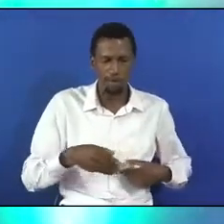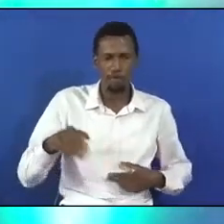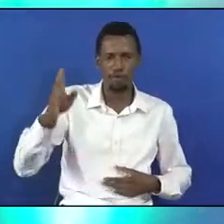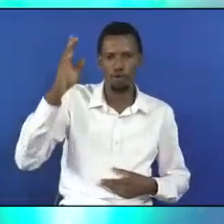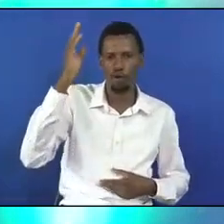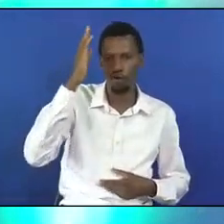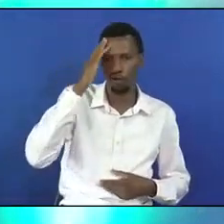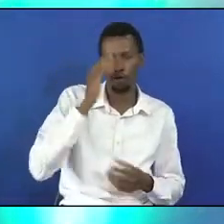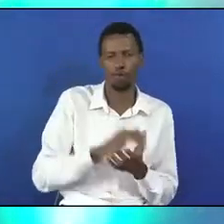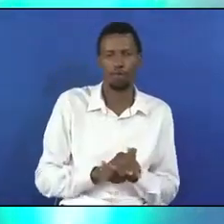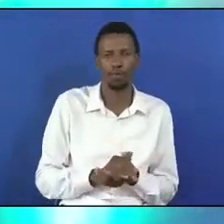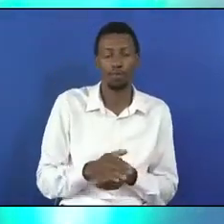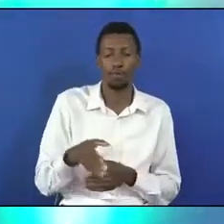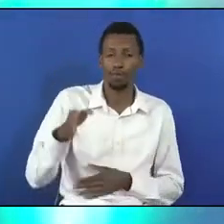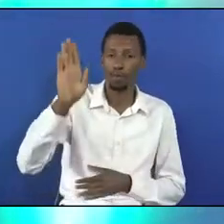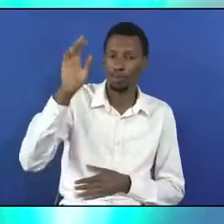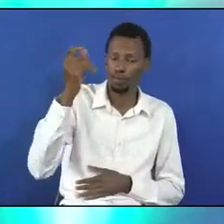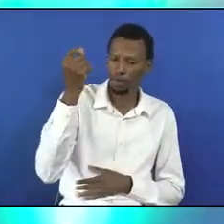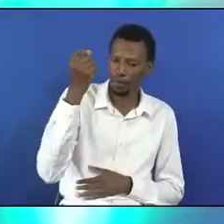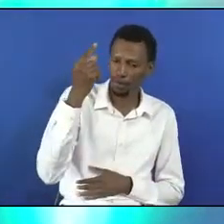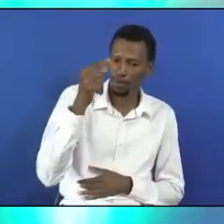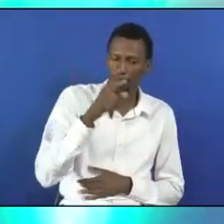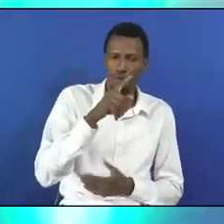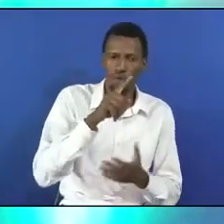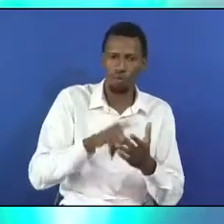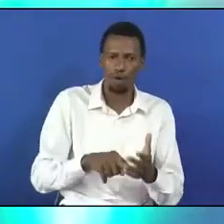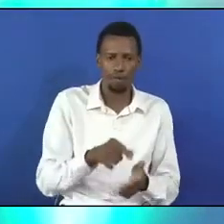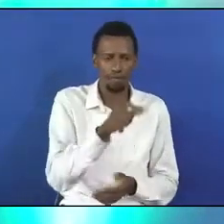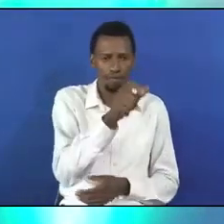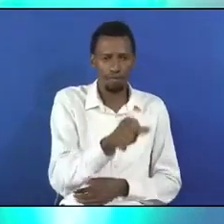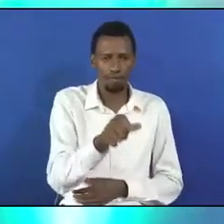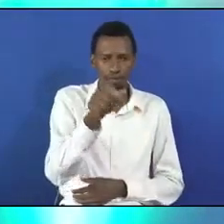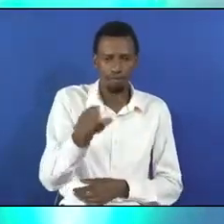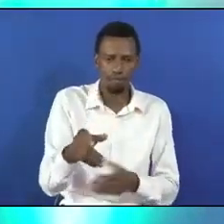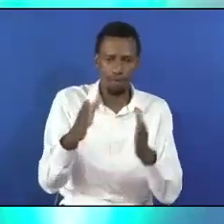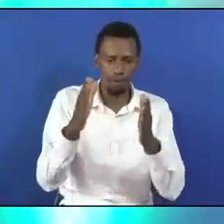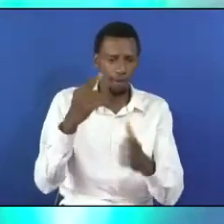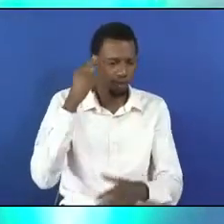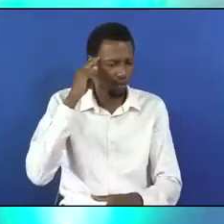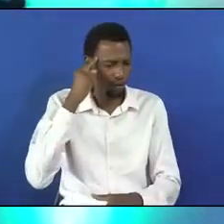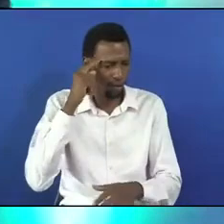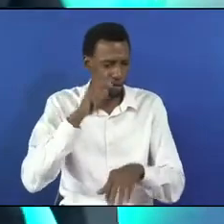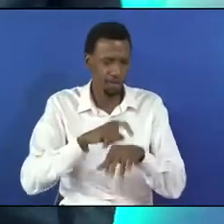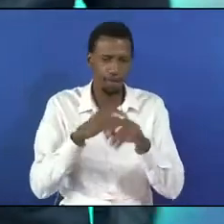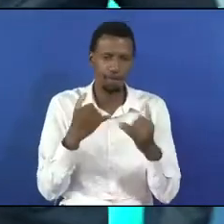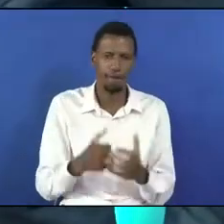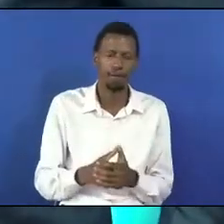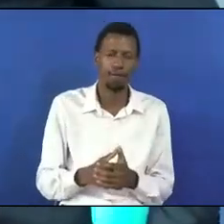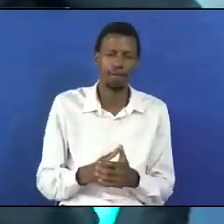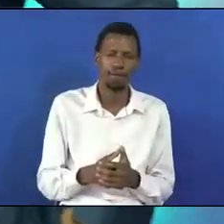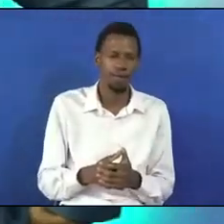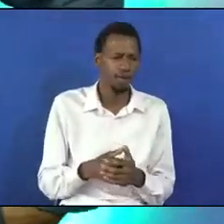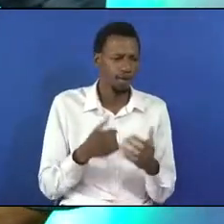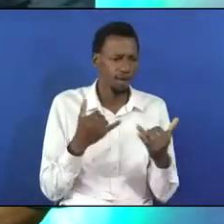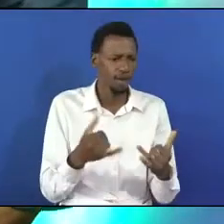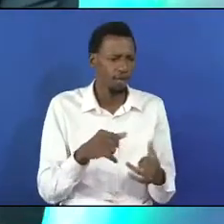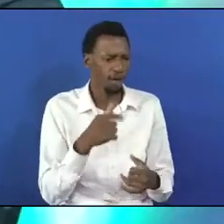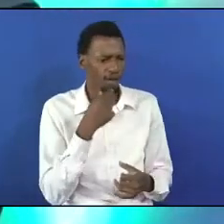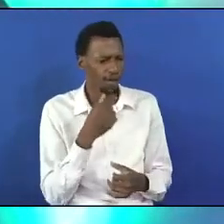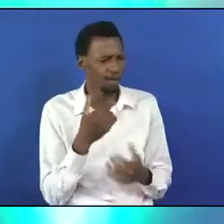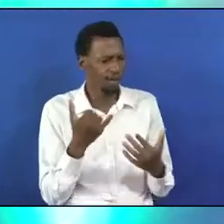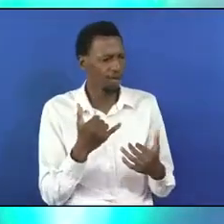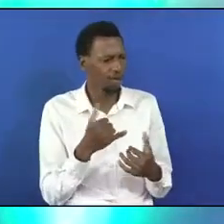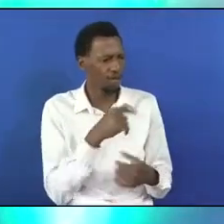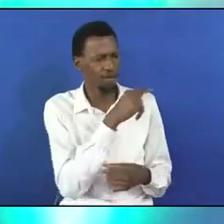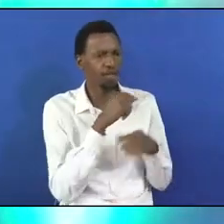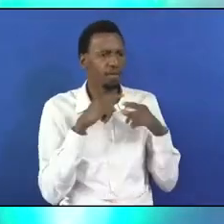He understands what each and every one of you is thinking at this moment. There are those who are saying, "No, Pastor is speaking so loud.